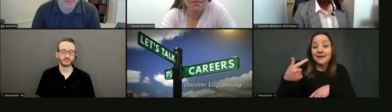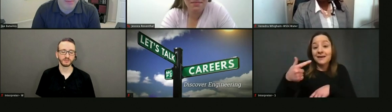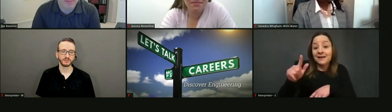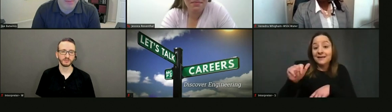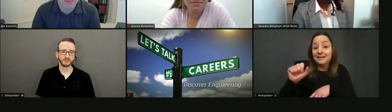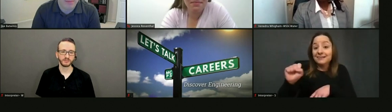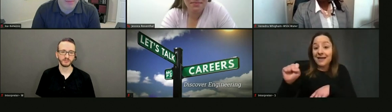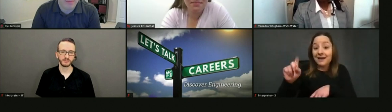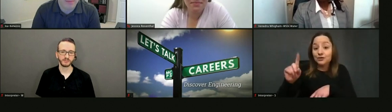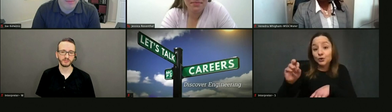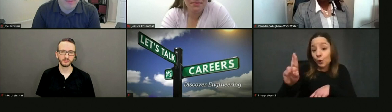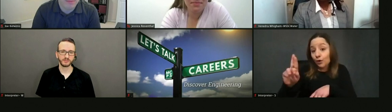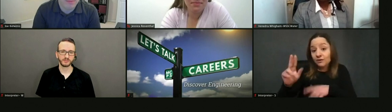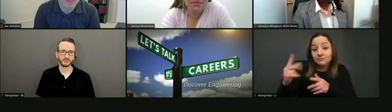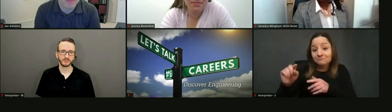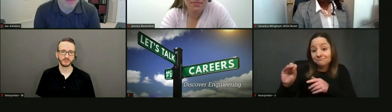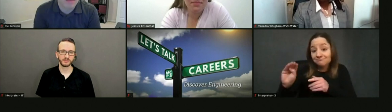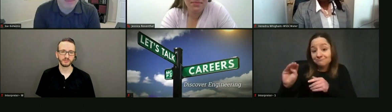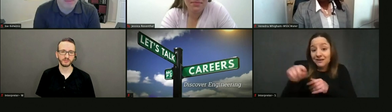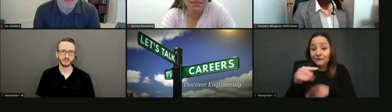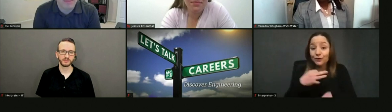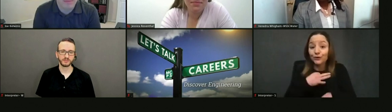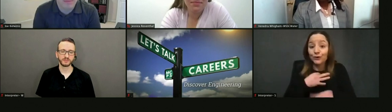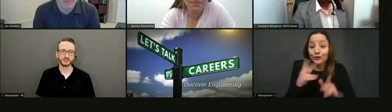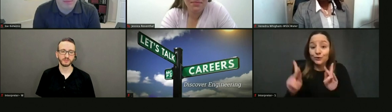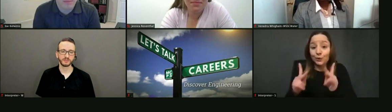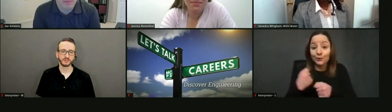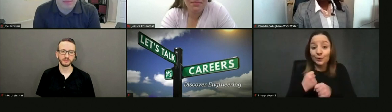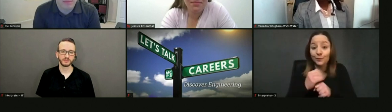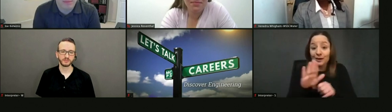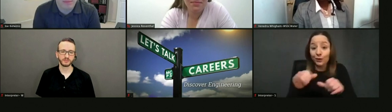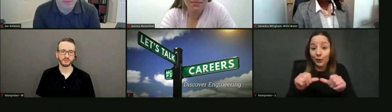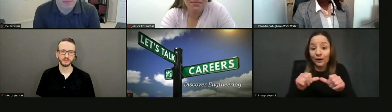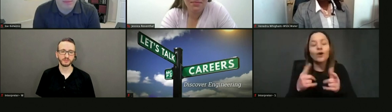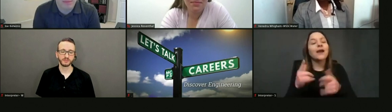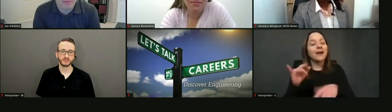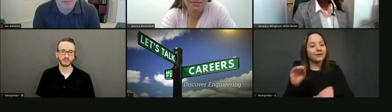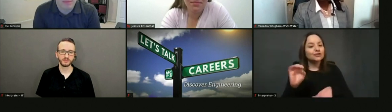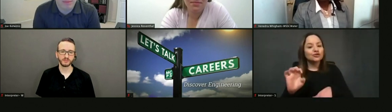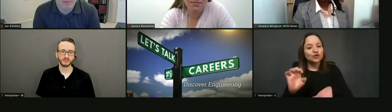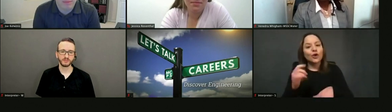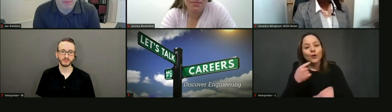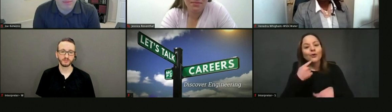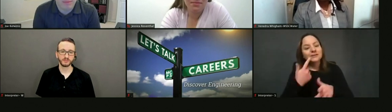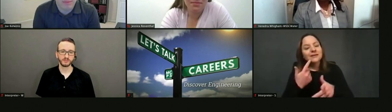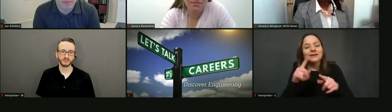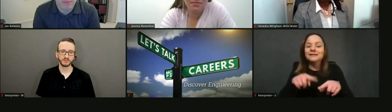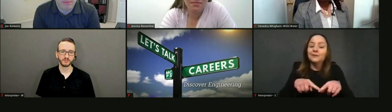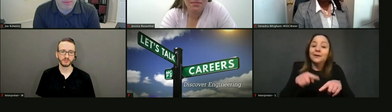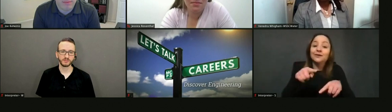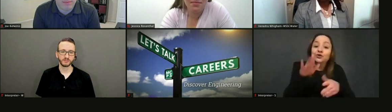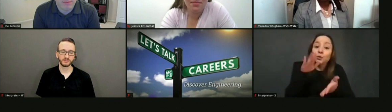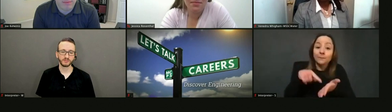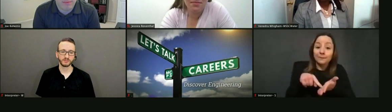kind of understand what people make in your area. And like Joe said, it depends on, you know, you're going to get paid more if the cost of living in like